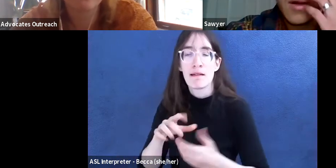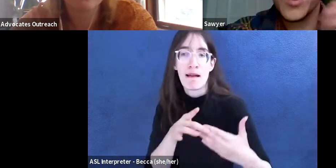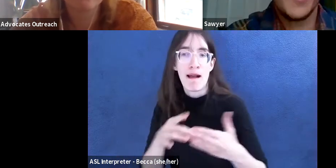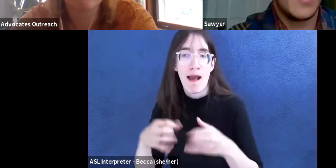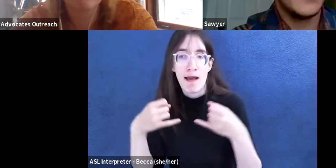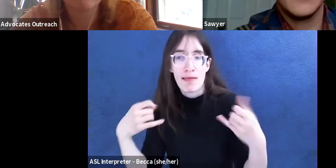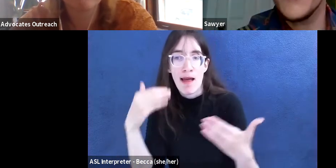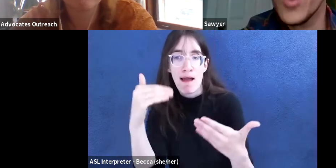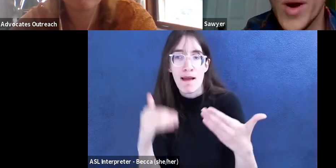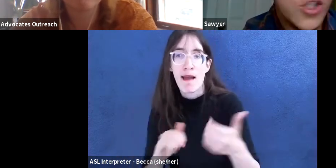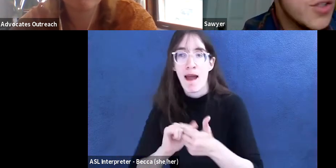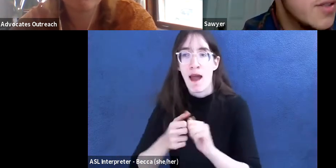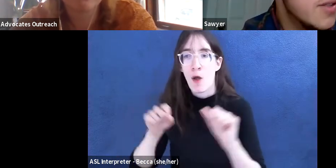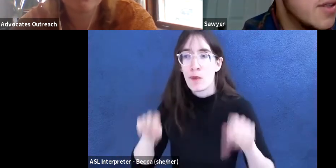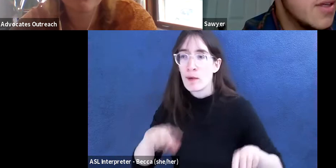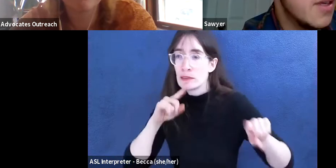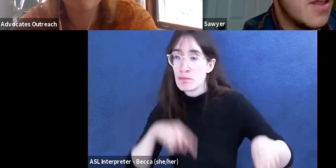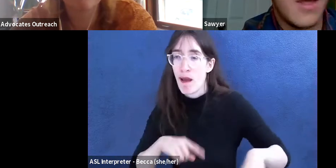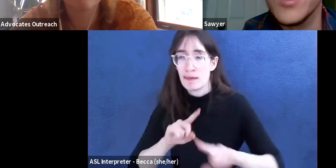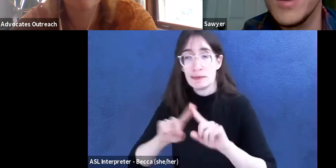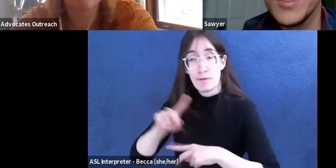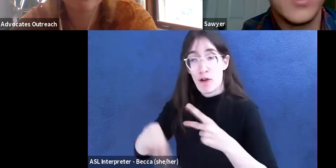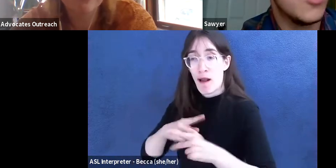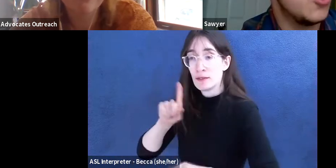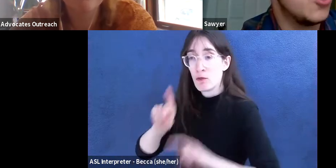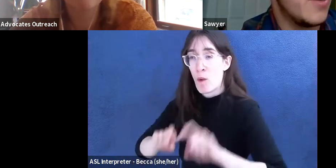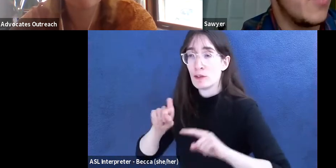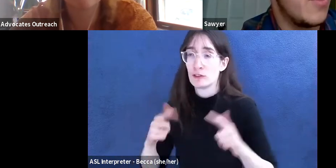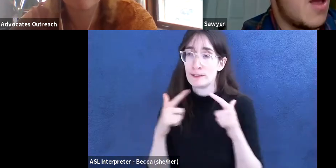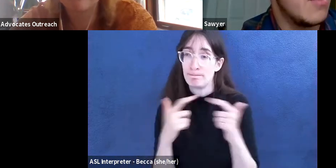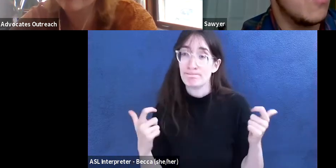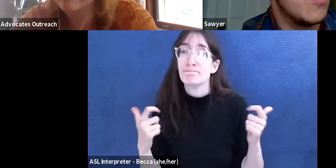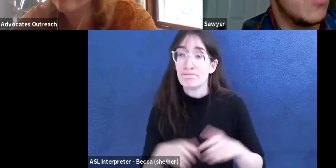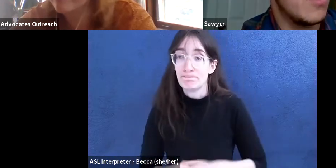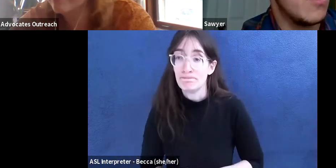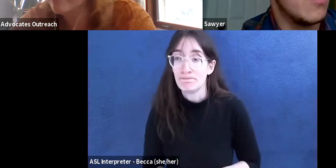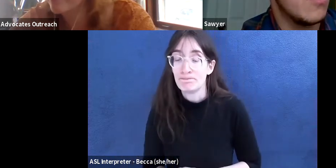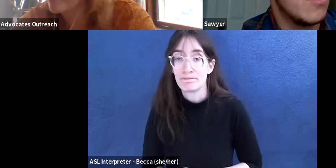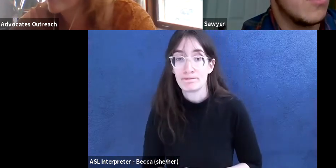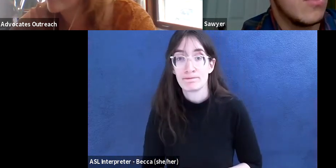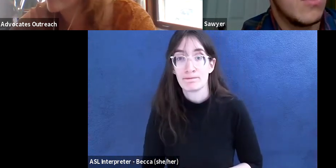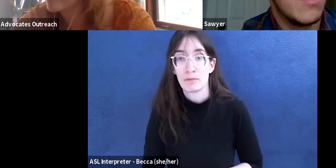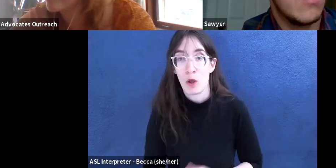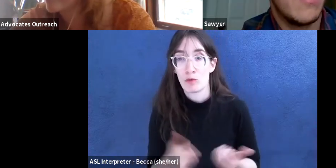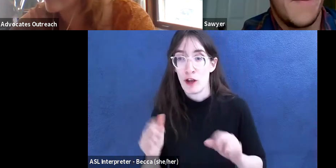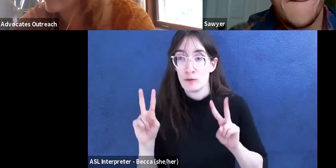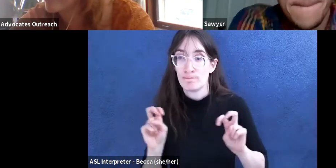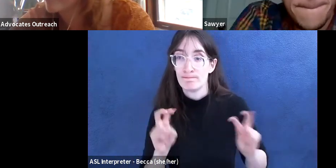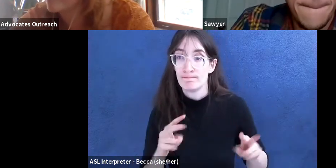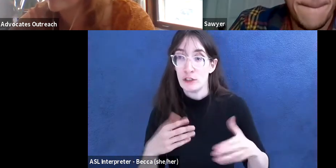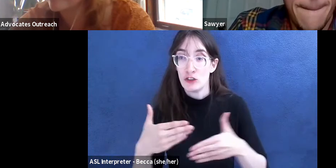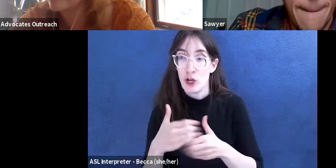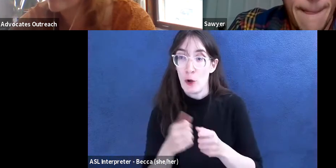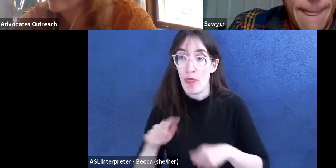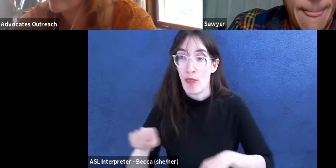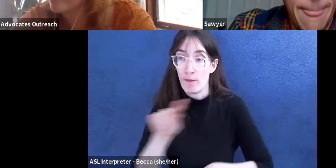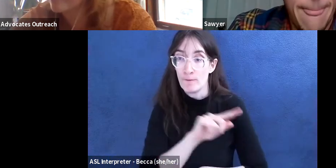so much about being a sexuality educator from her website and the stuff that she